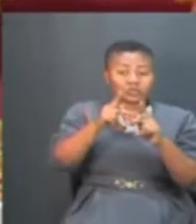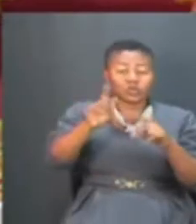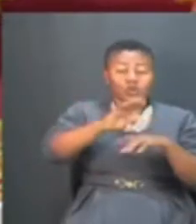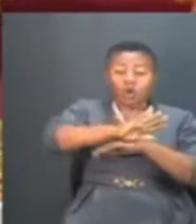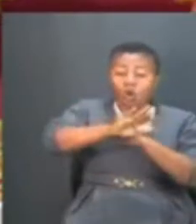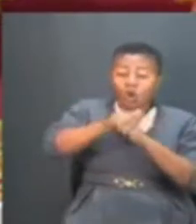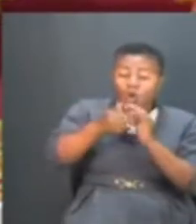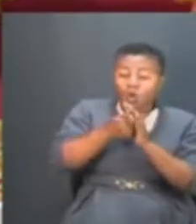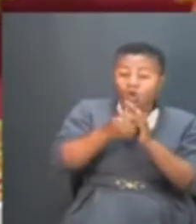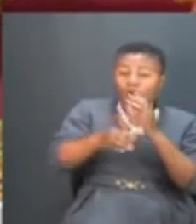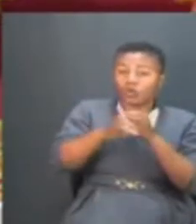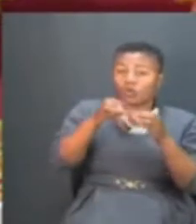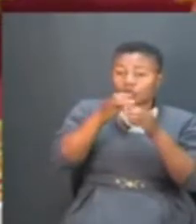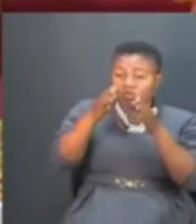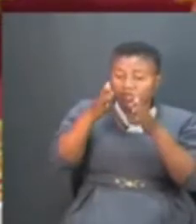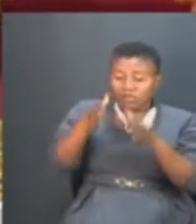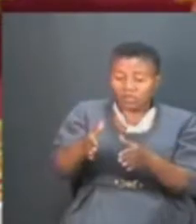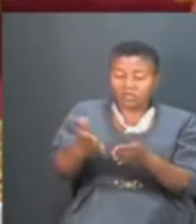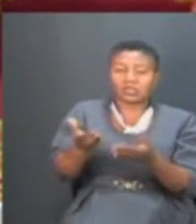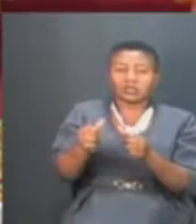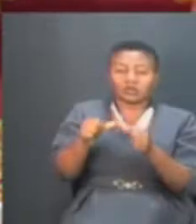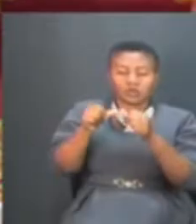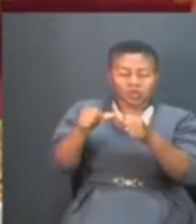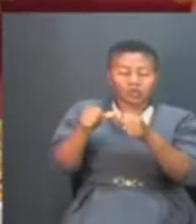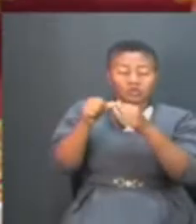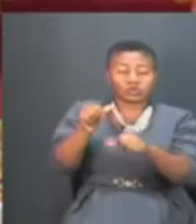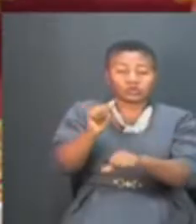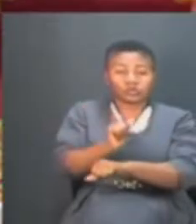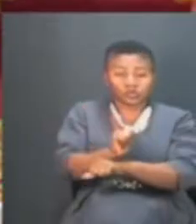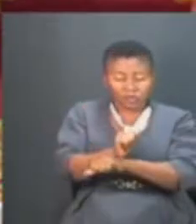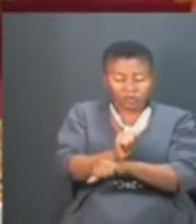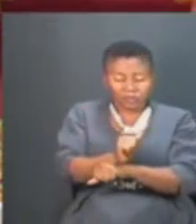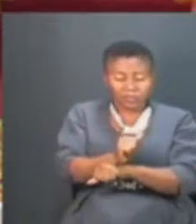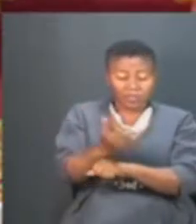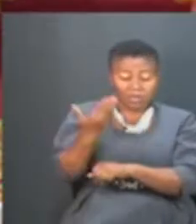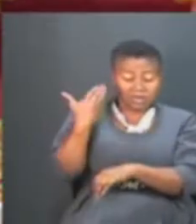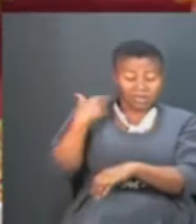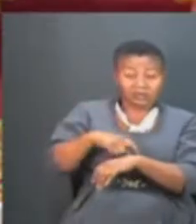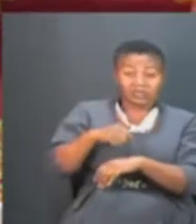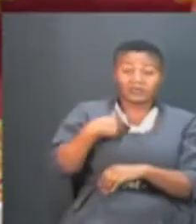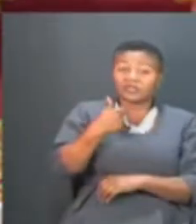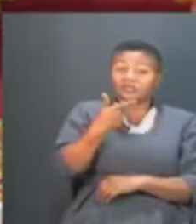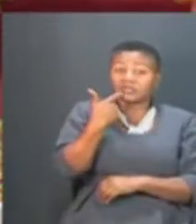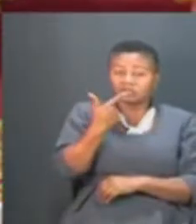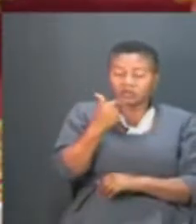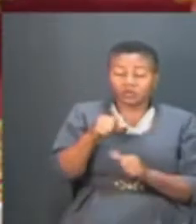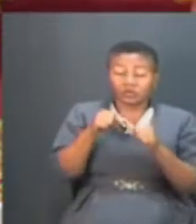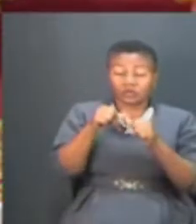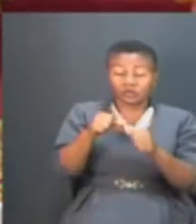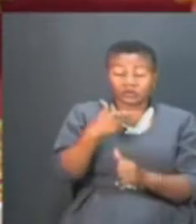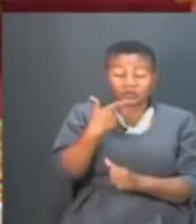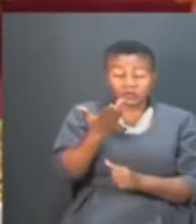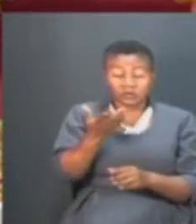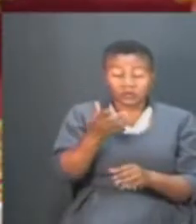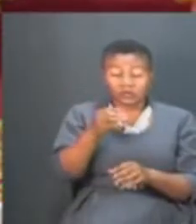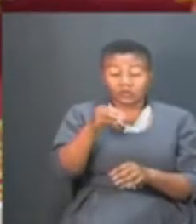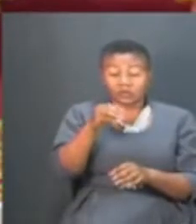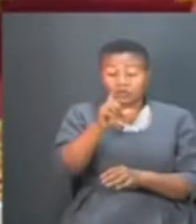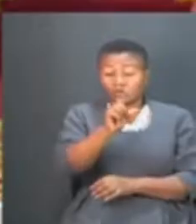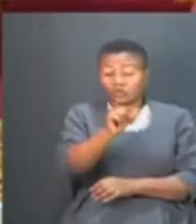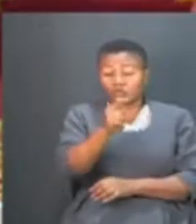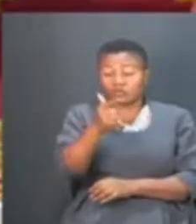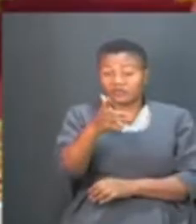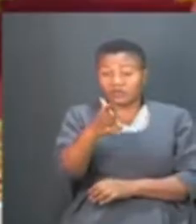encouraged to continue working. And as I said here, and I continue to say, in 2025 alone, President